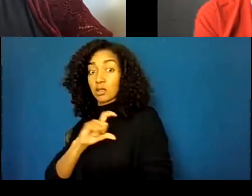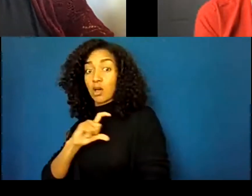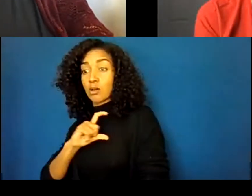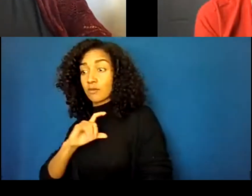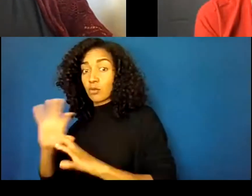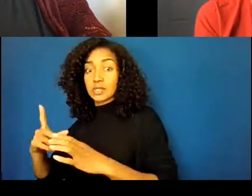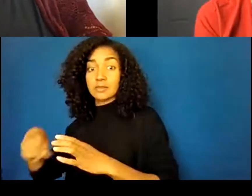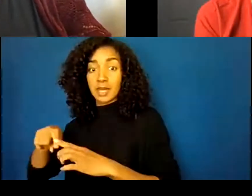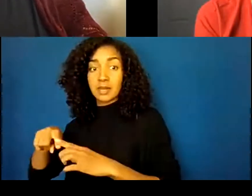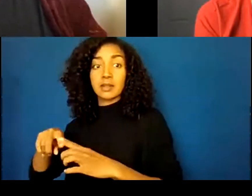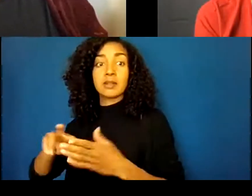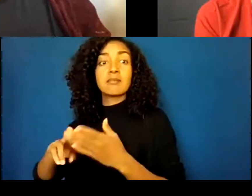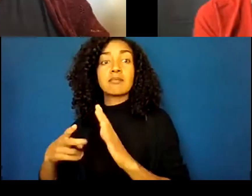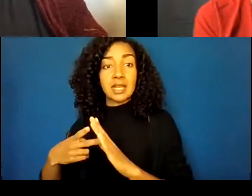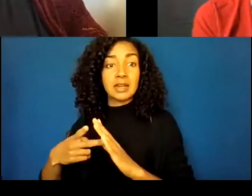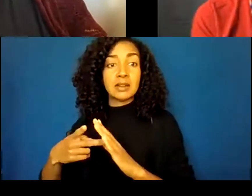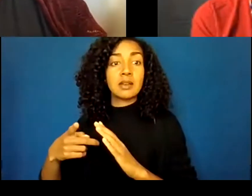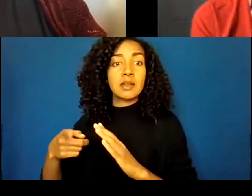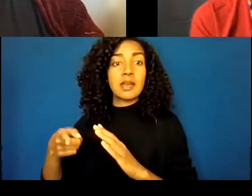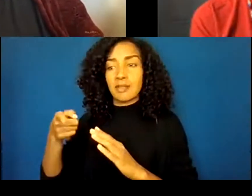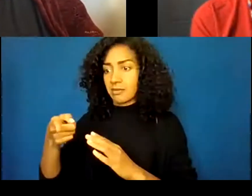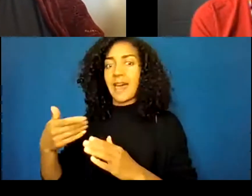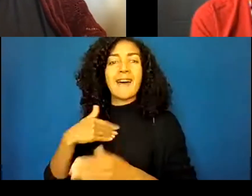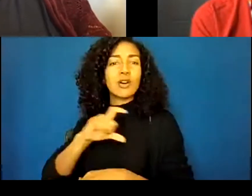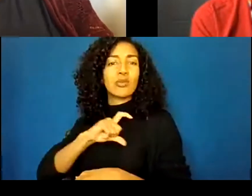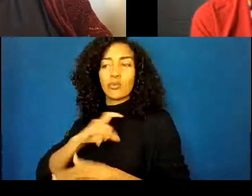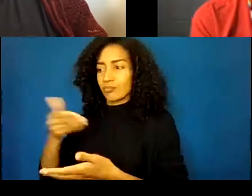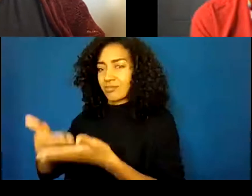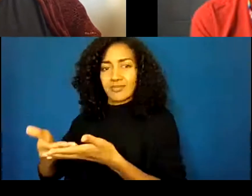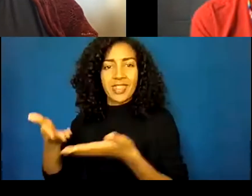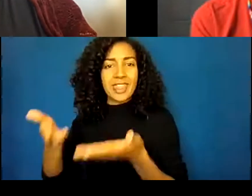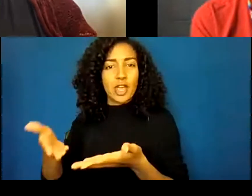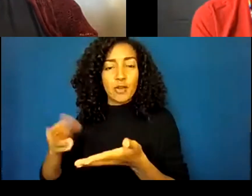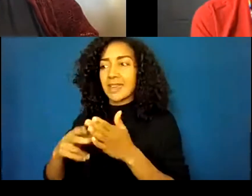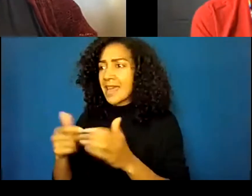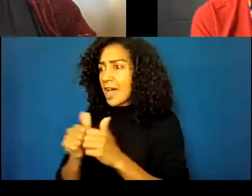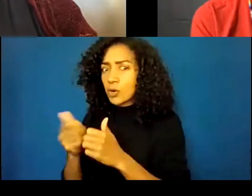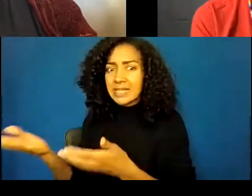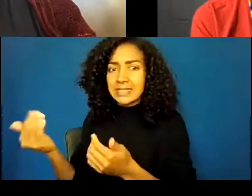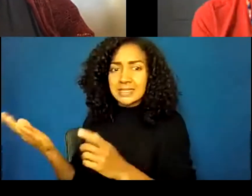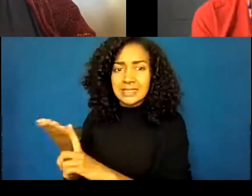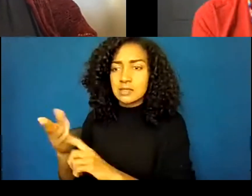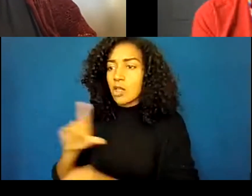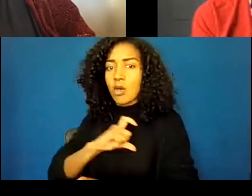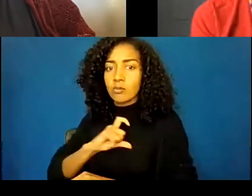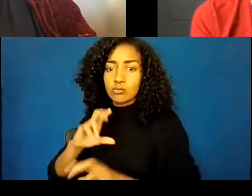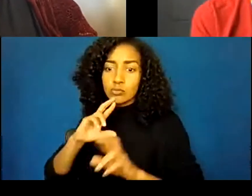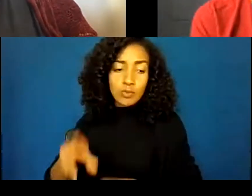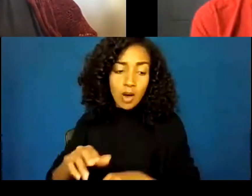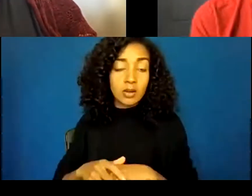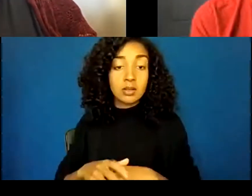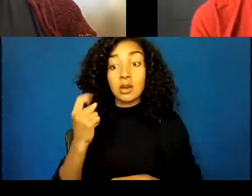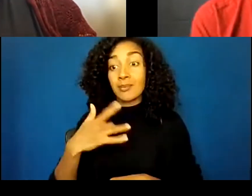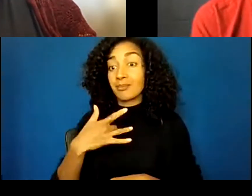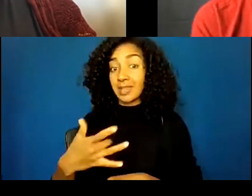they're going to be in a hub where there is law enforcement. So how do we get law enforcement to respond? But oftentimes in our rural communities,